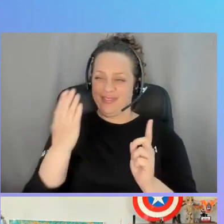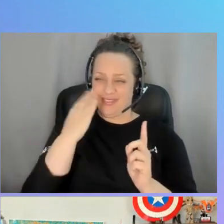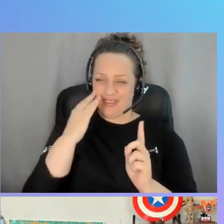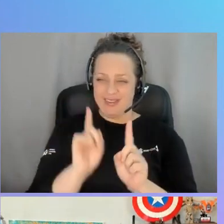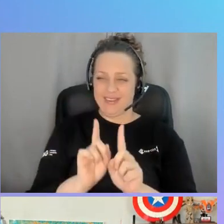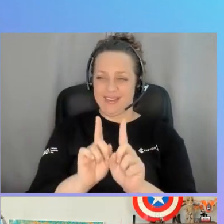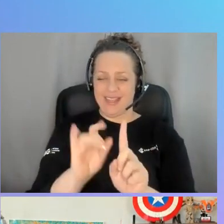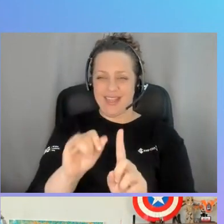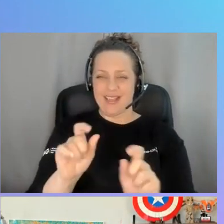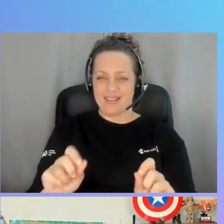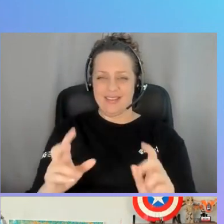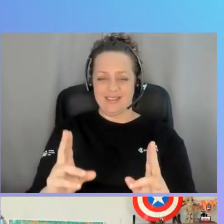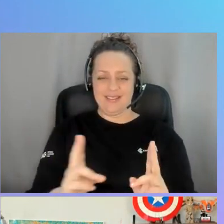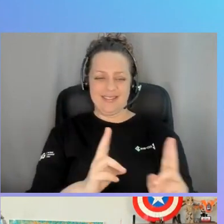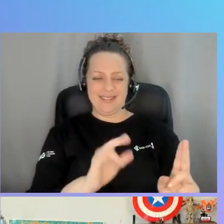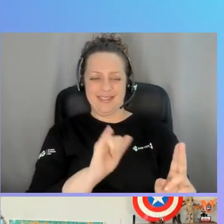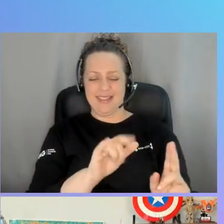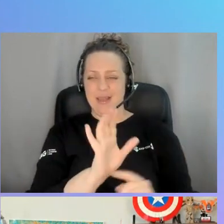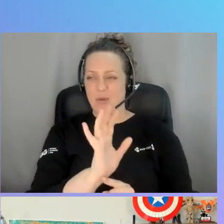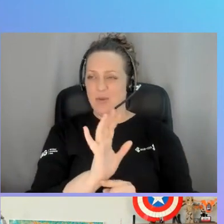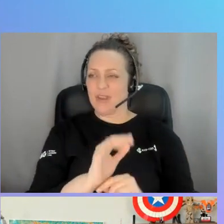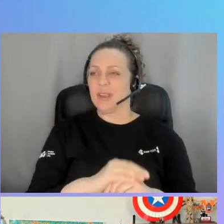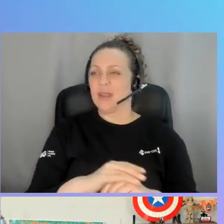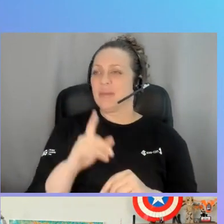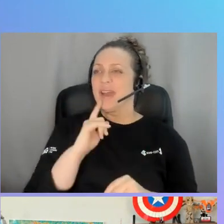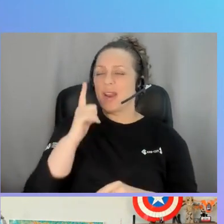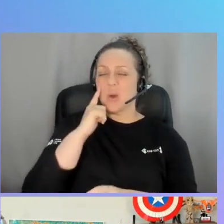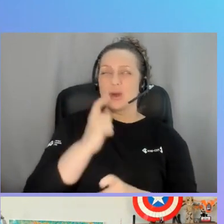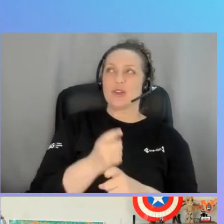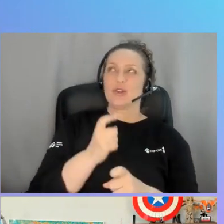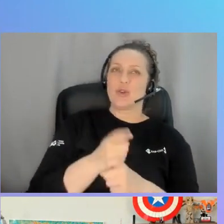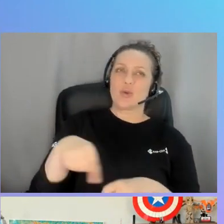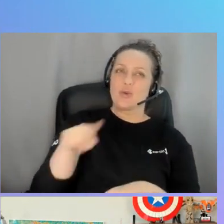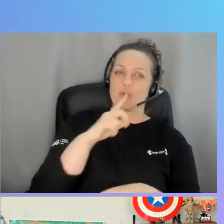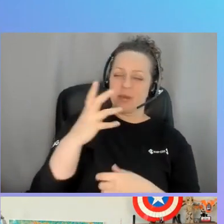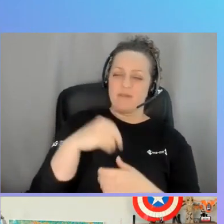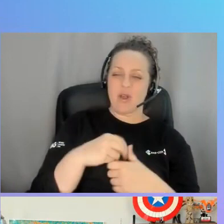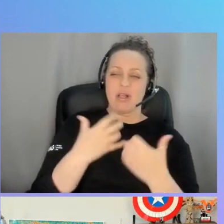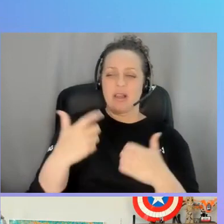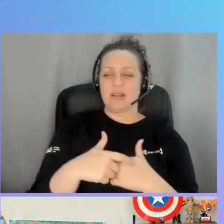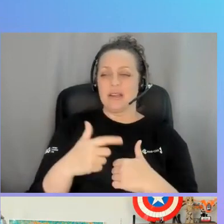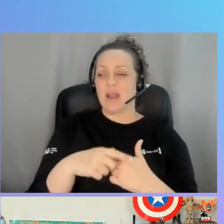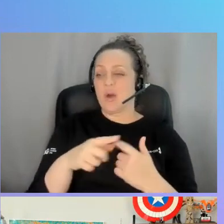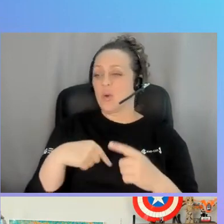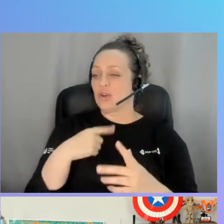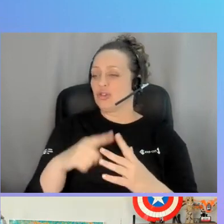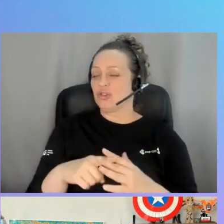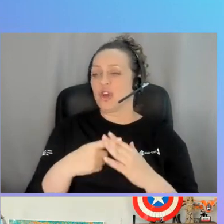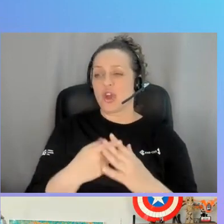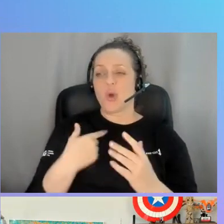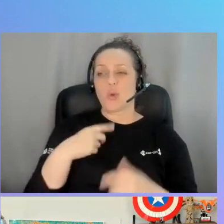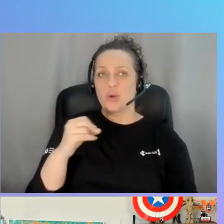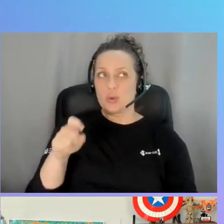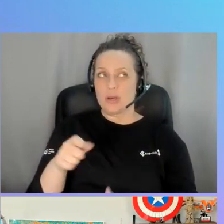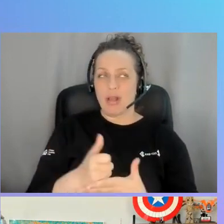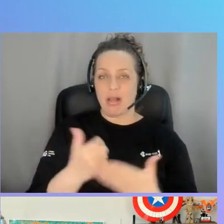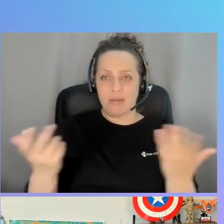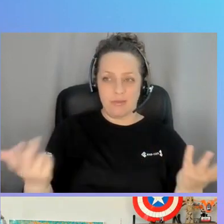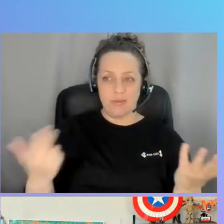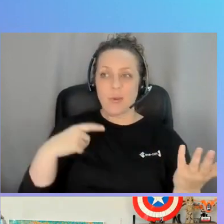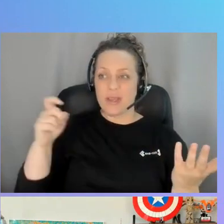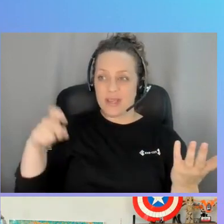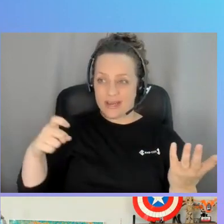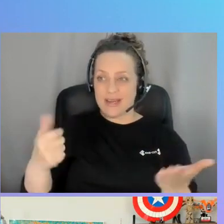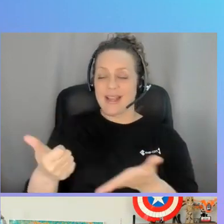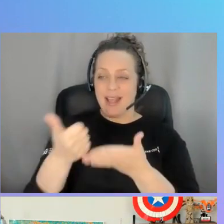mean, this is a bit of a joke just to get the group engaged, but you know, a lot of times when we're starting out, we do need help, right? We need